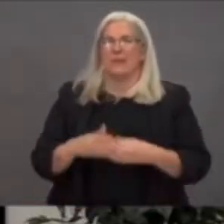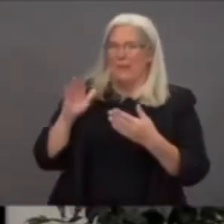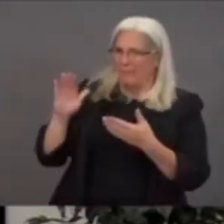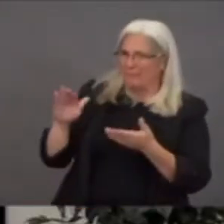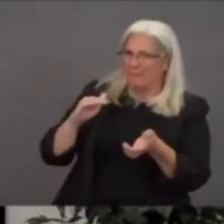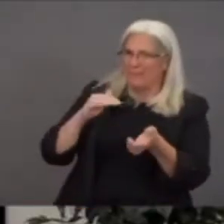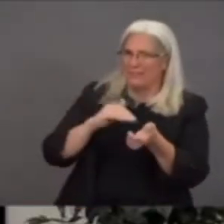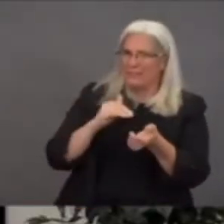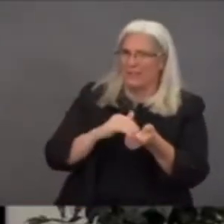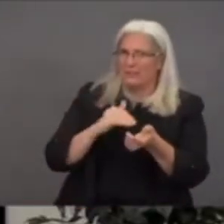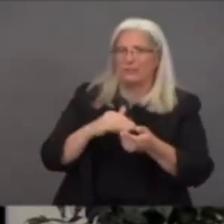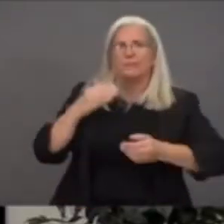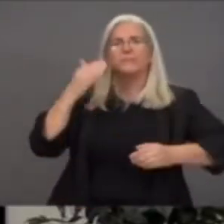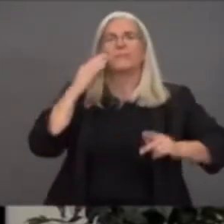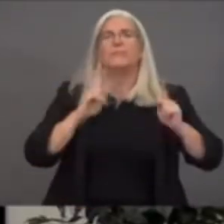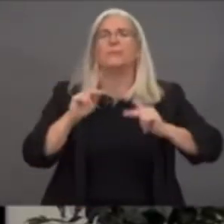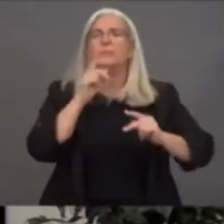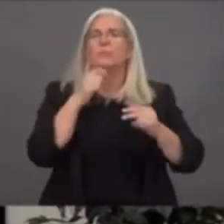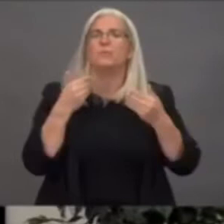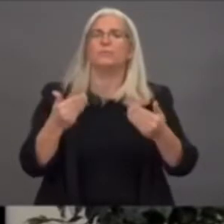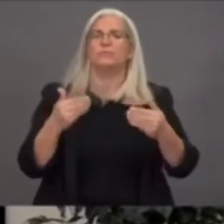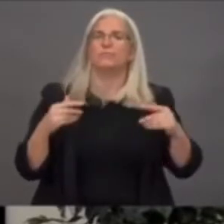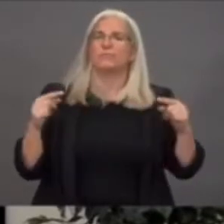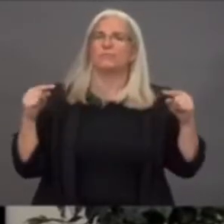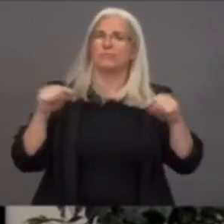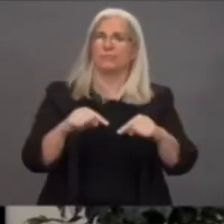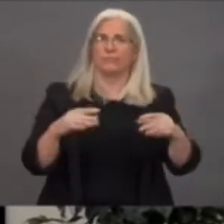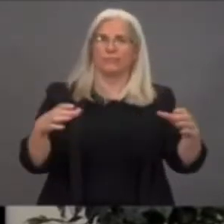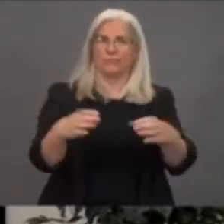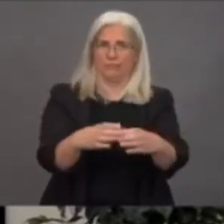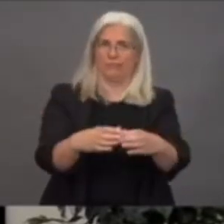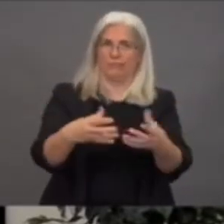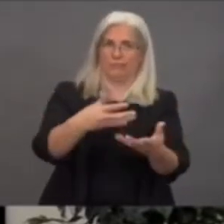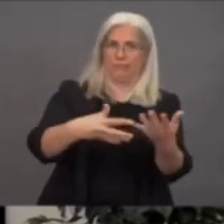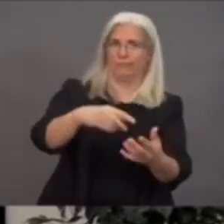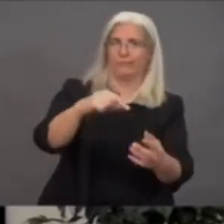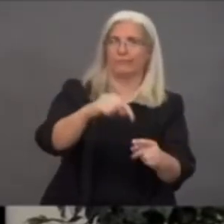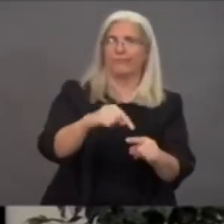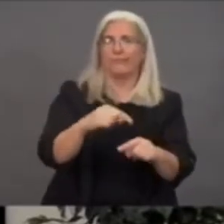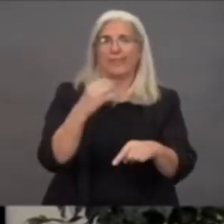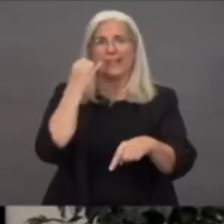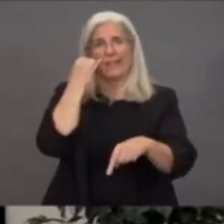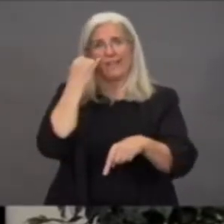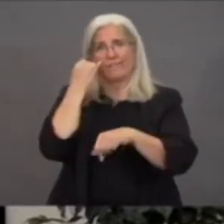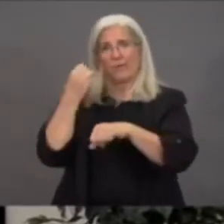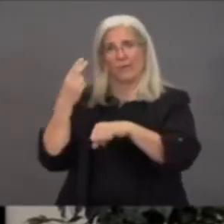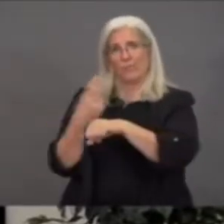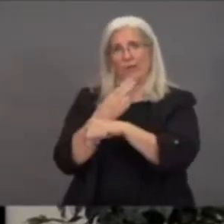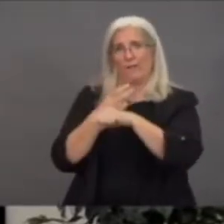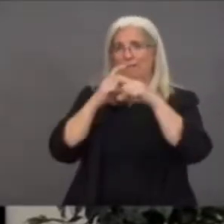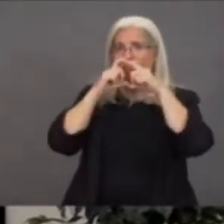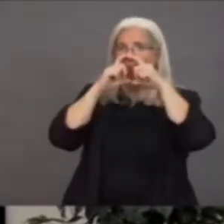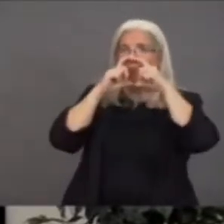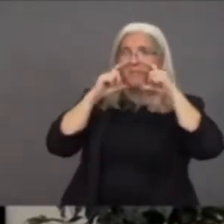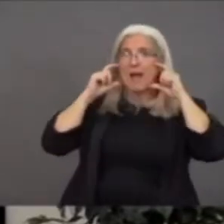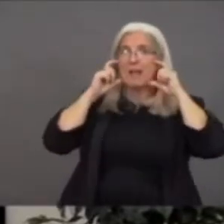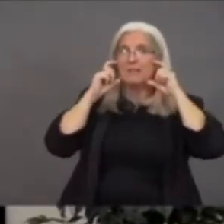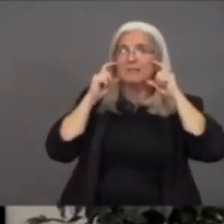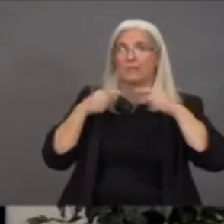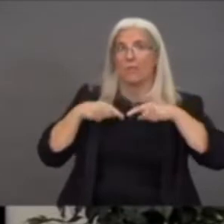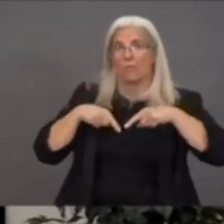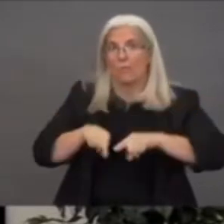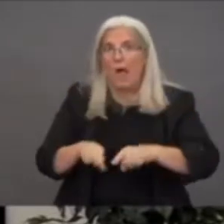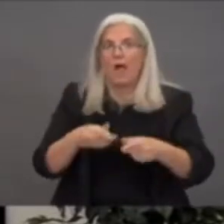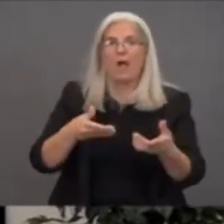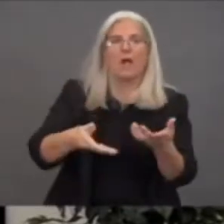attends a gathering with so we talked about that a little bit. So say you wear a face covering, you're going to go to a gathering. Mm-hmm. How much protection does